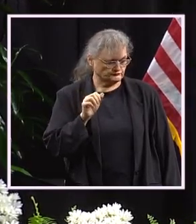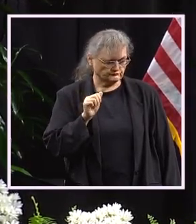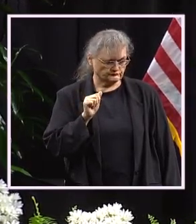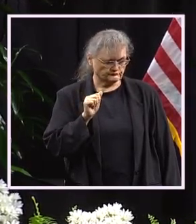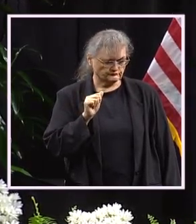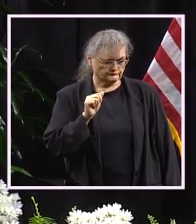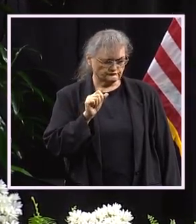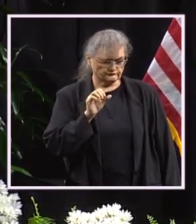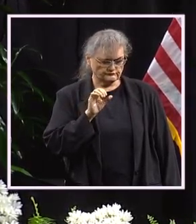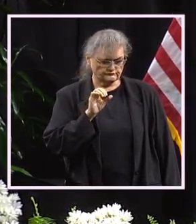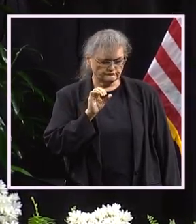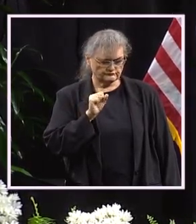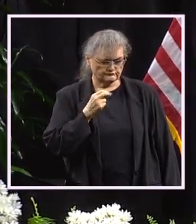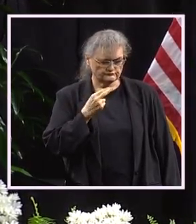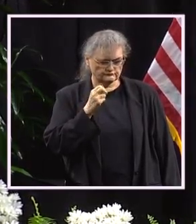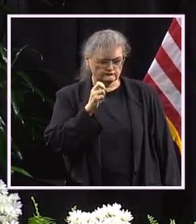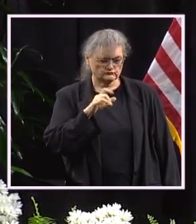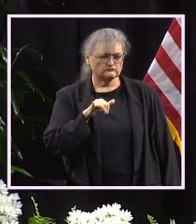Shay Calvin.